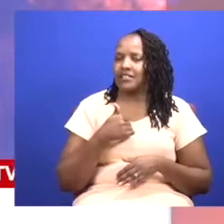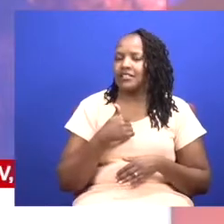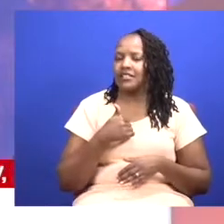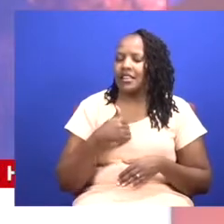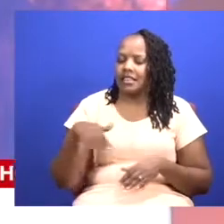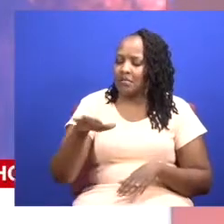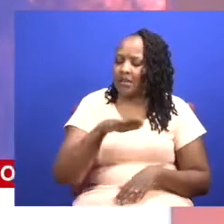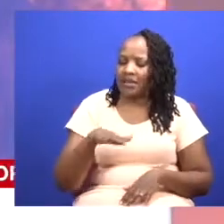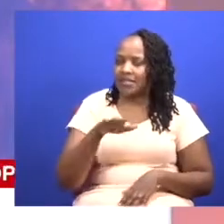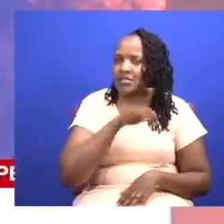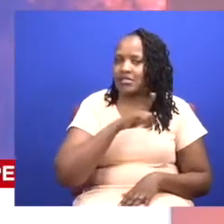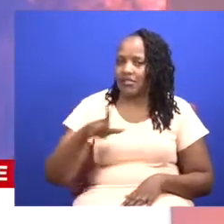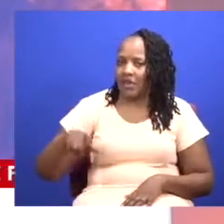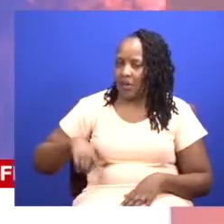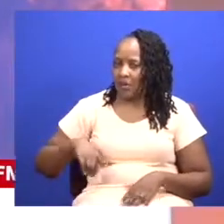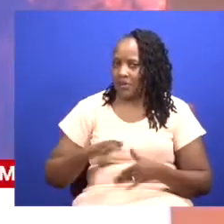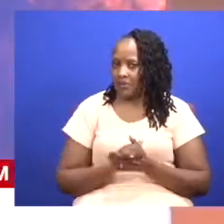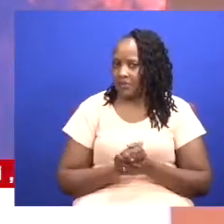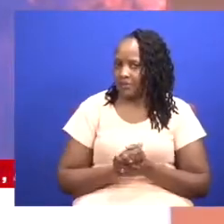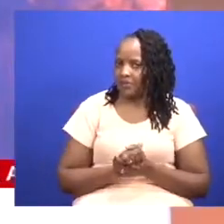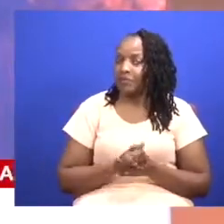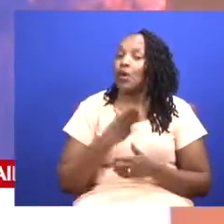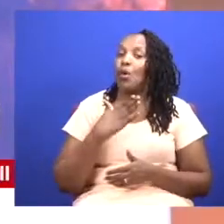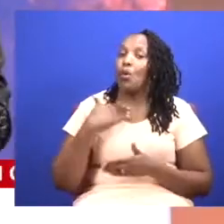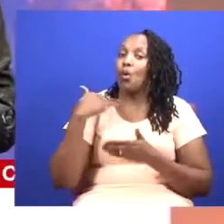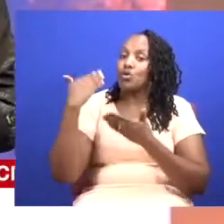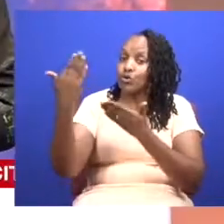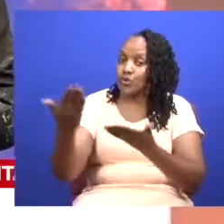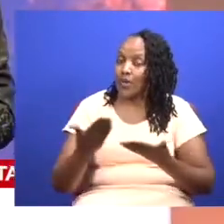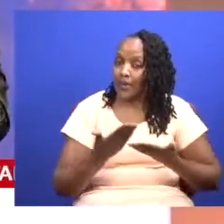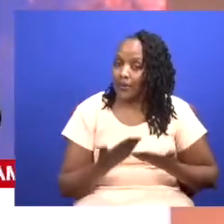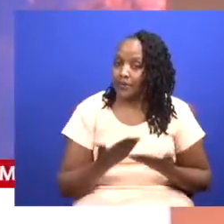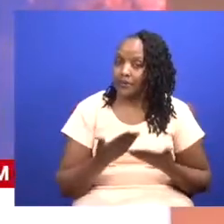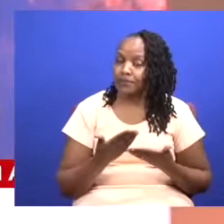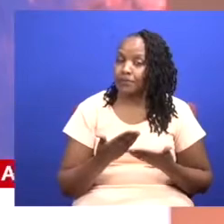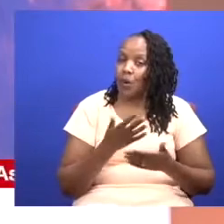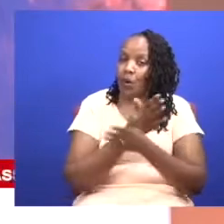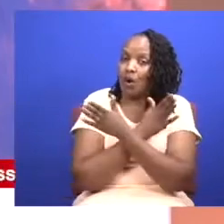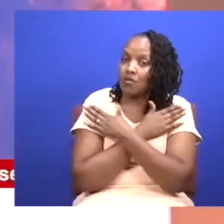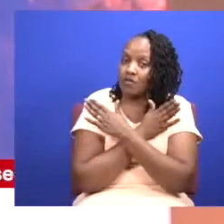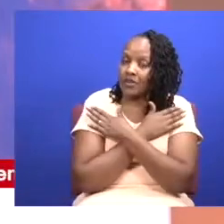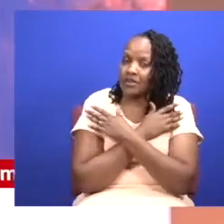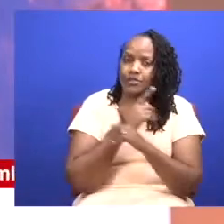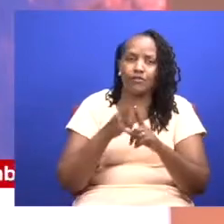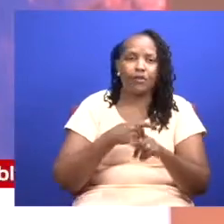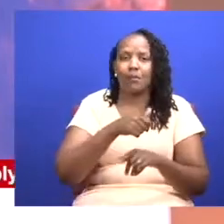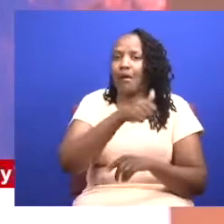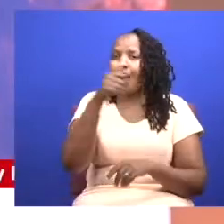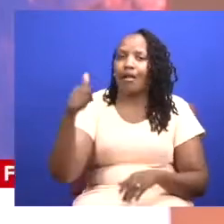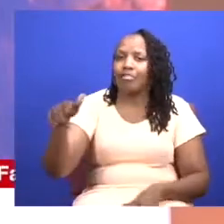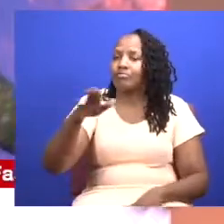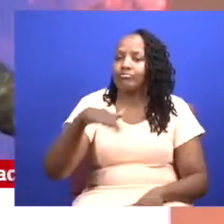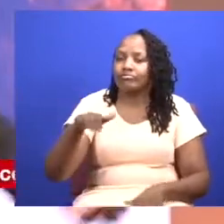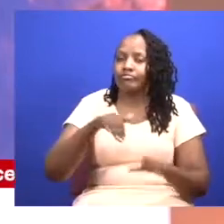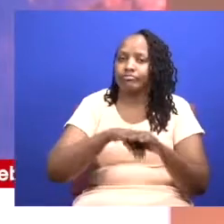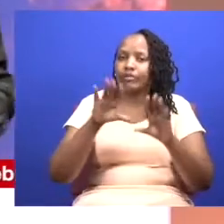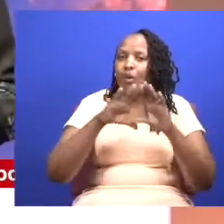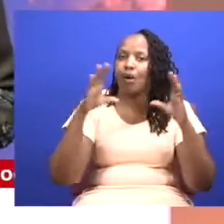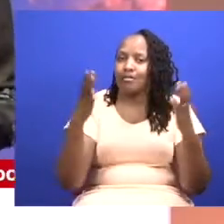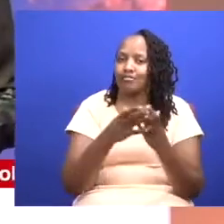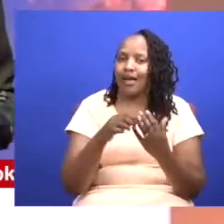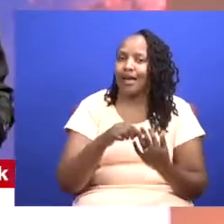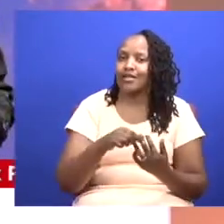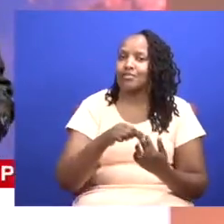feel right at home and feel at the throne room, at the presence of the Lord. We especially want to welcome our friends